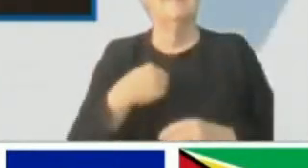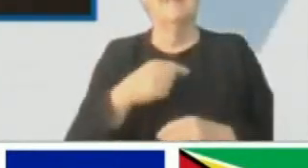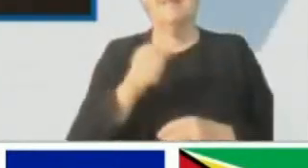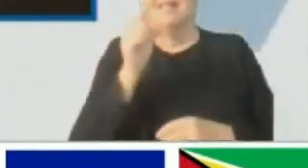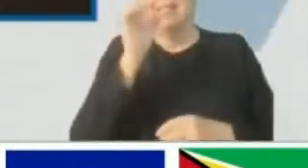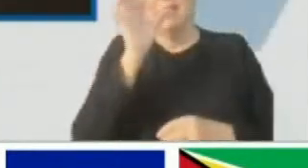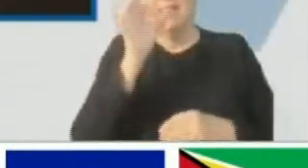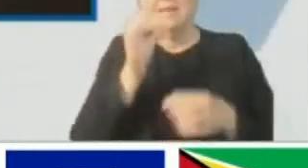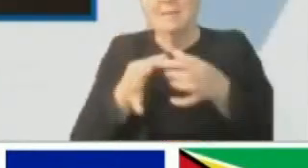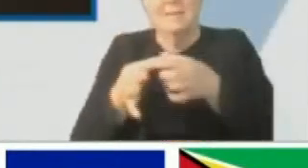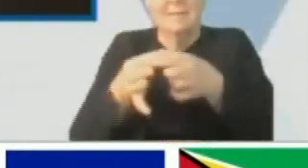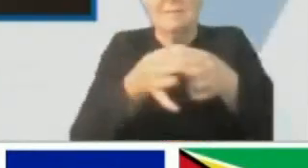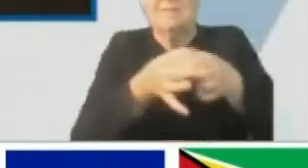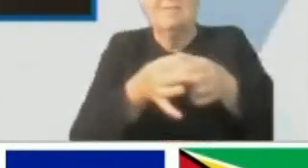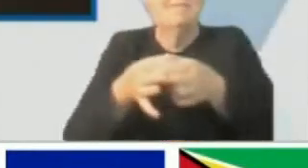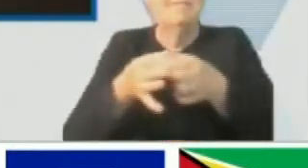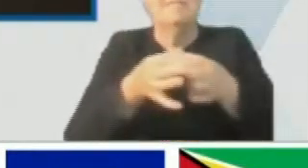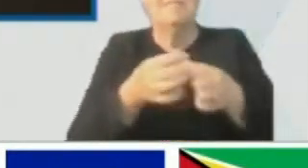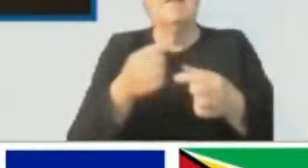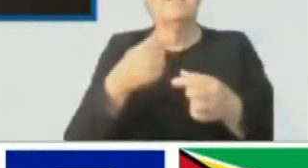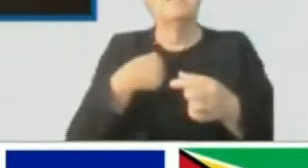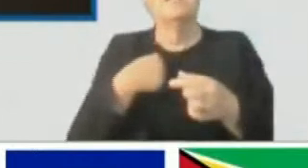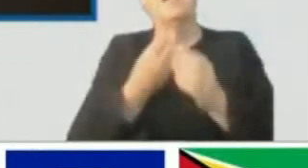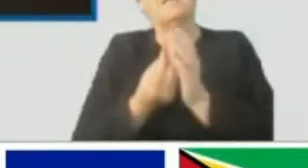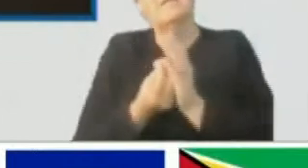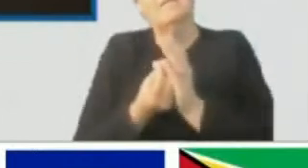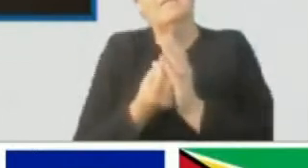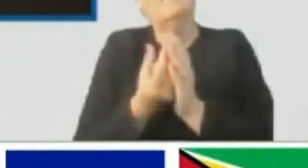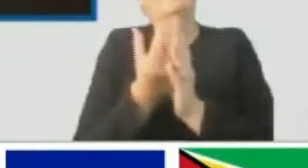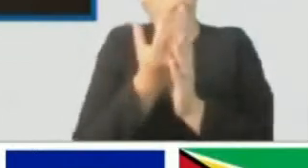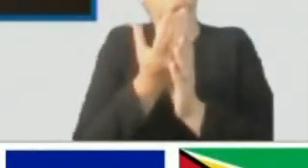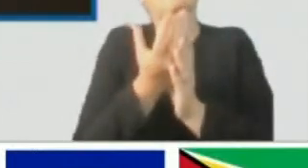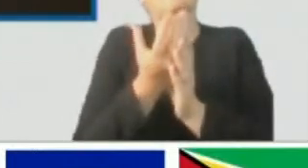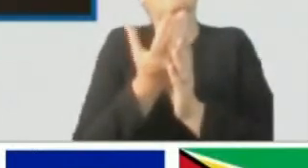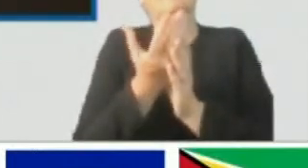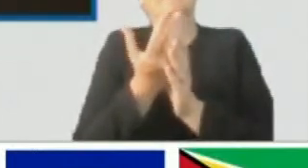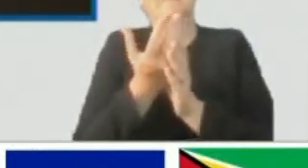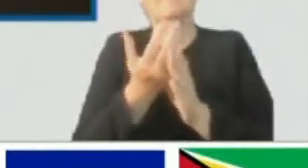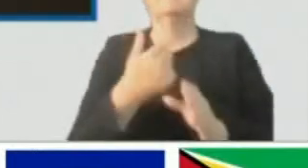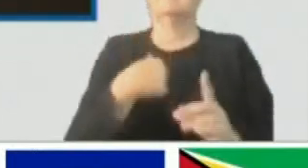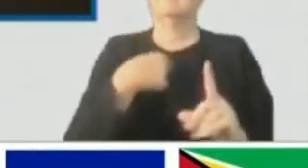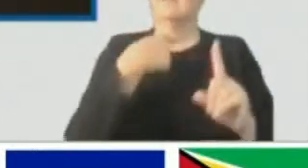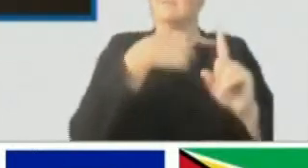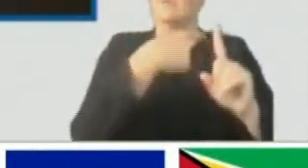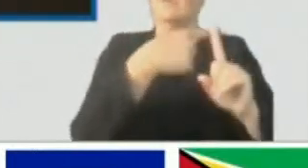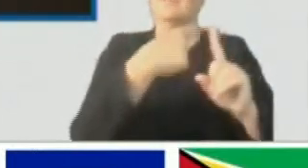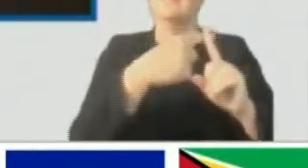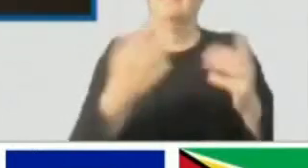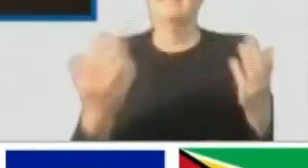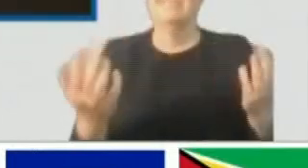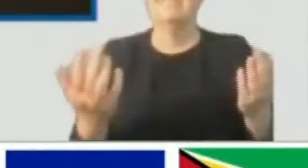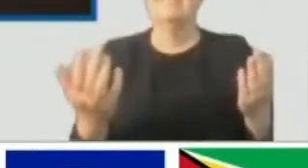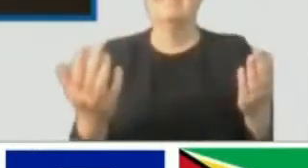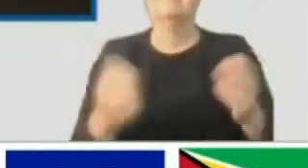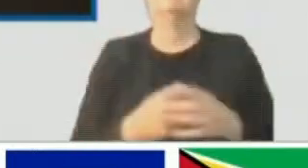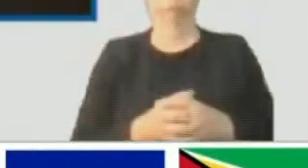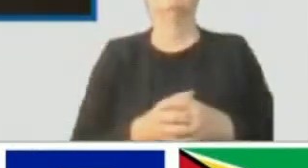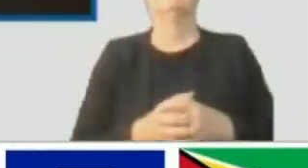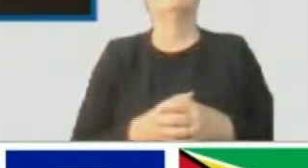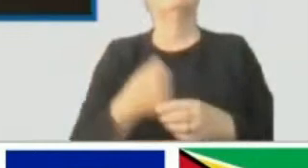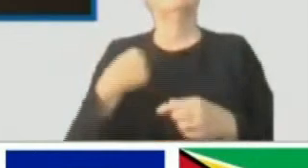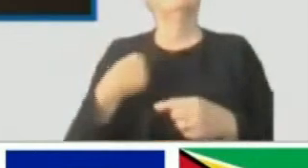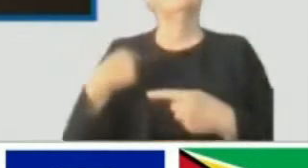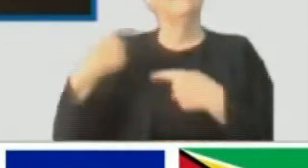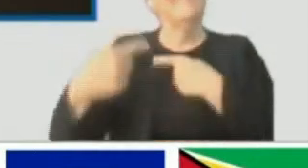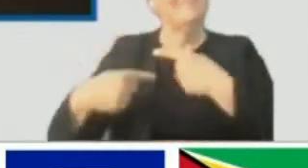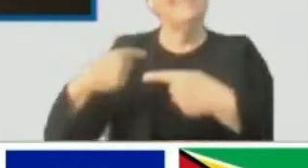This is encouraging for us as we continue to operate